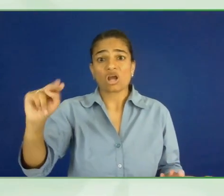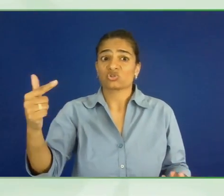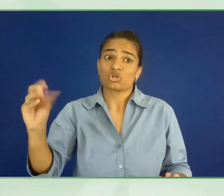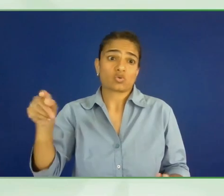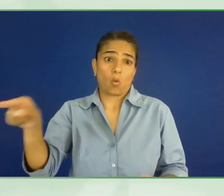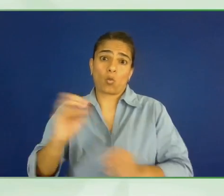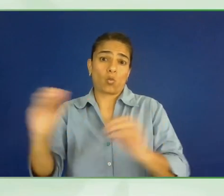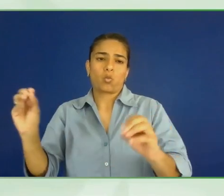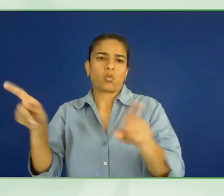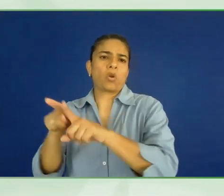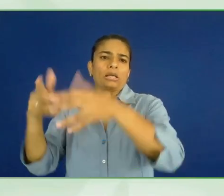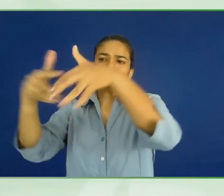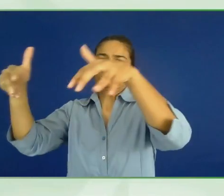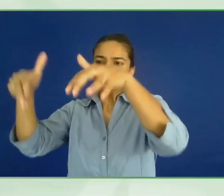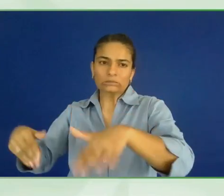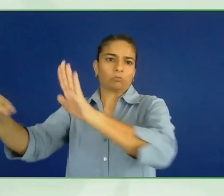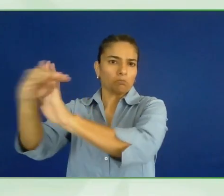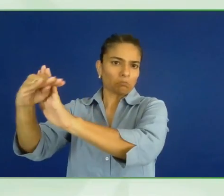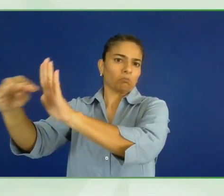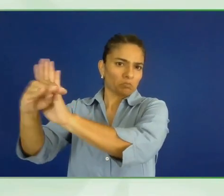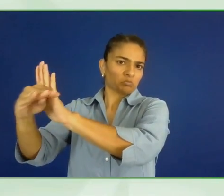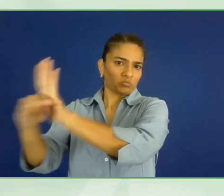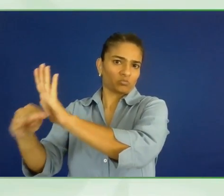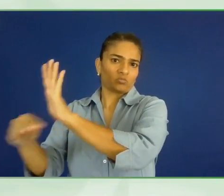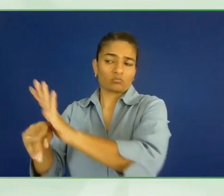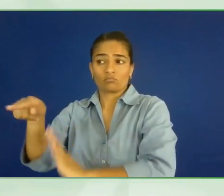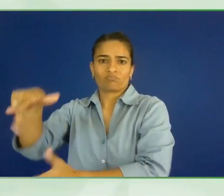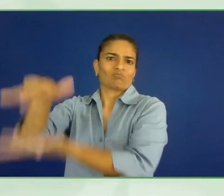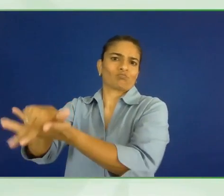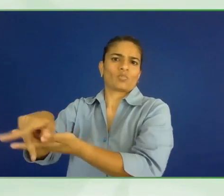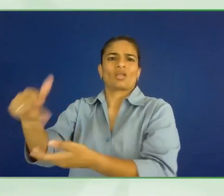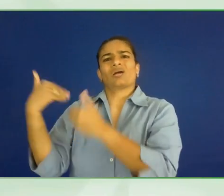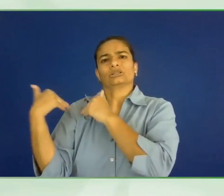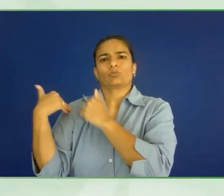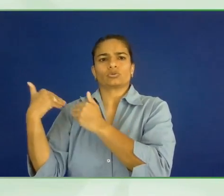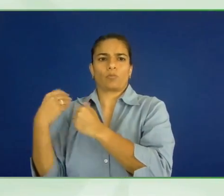resources are the main actor responsible for supporting this group. So it's our reality.